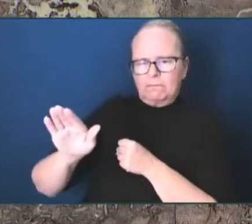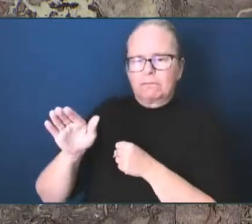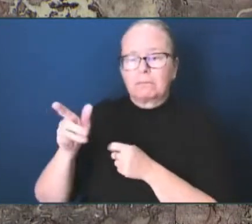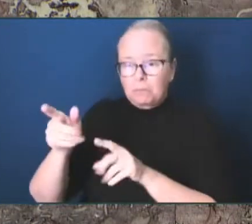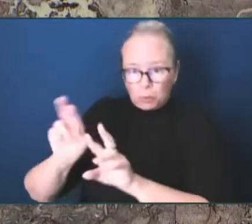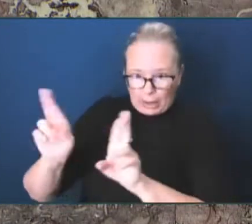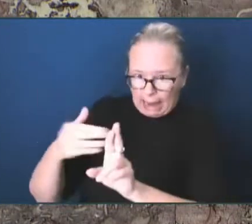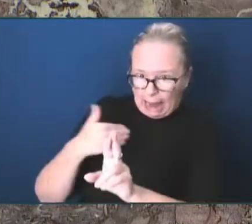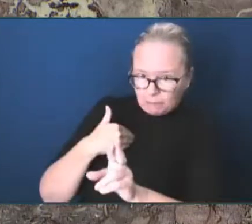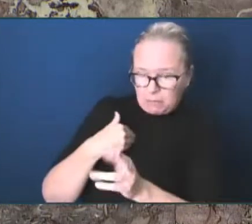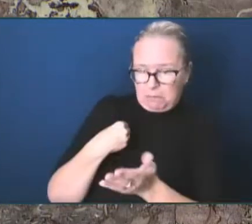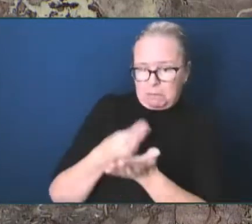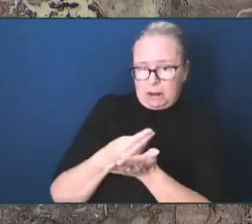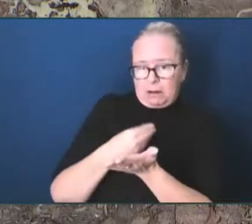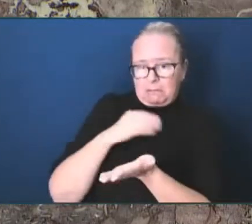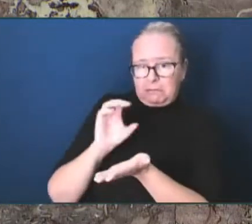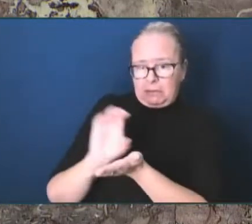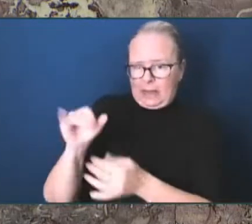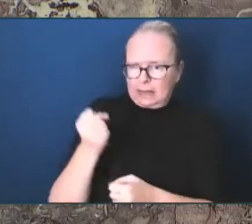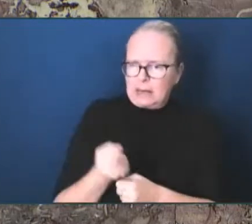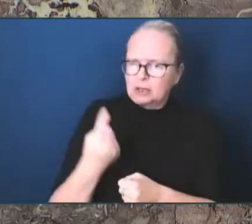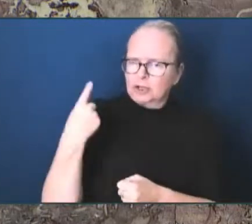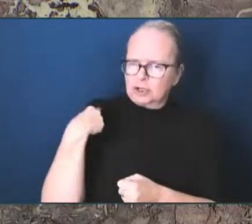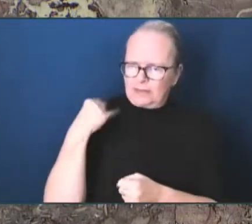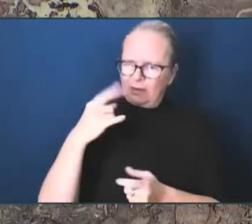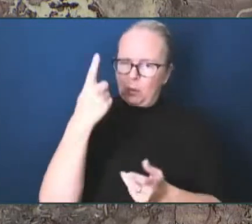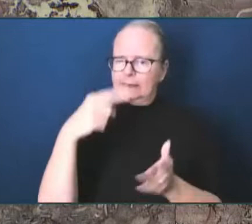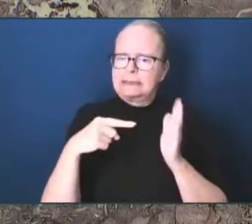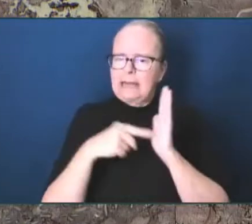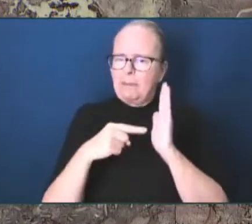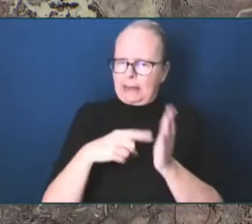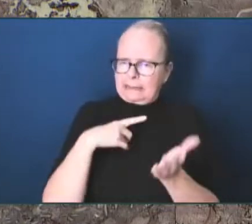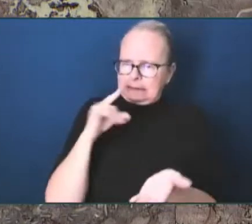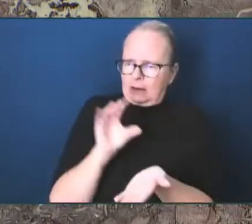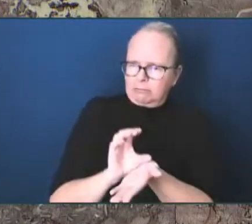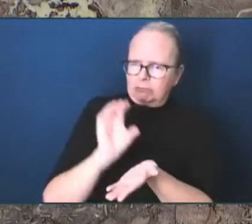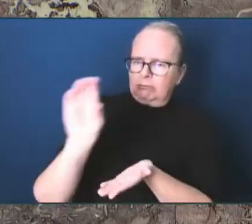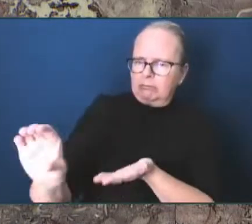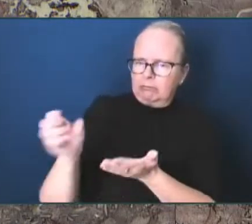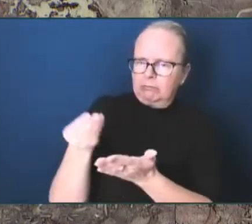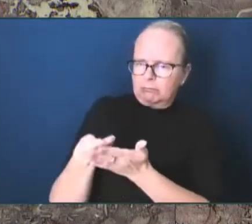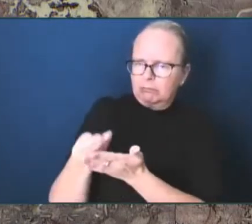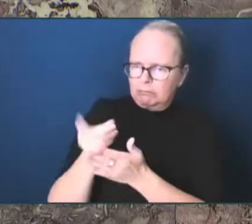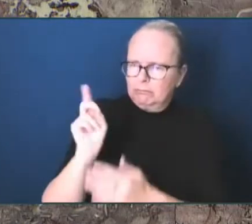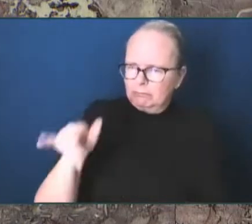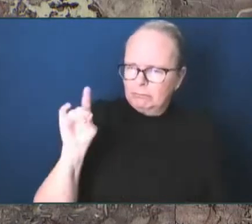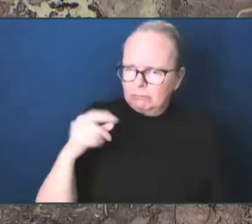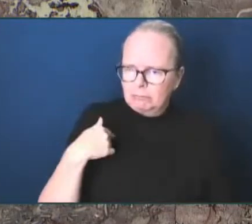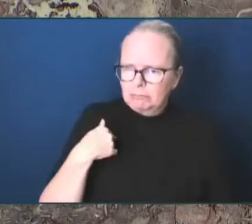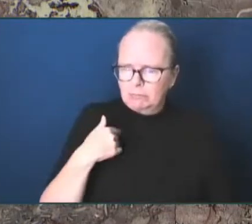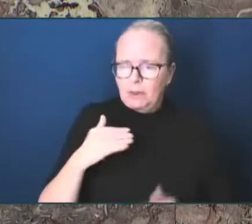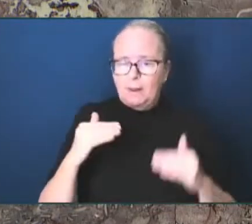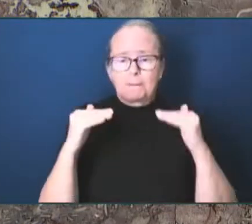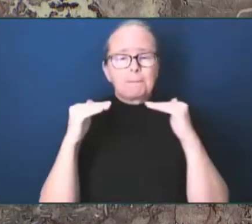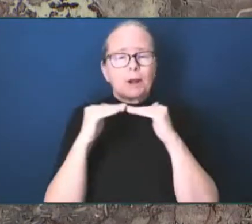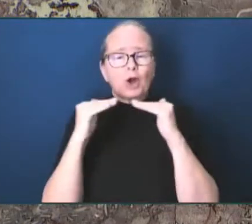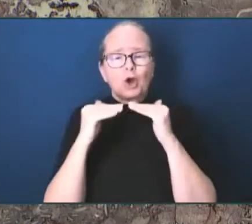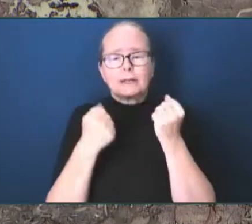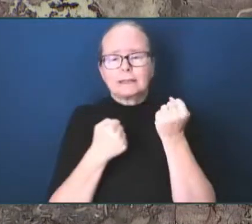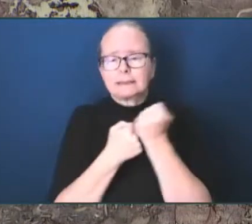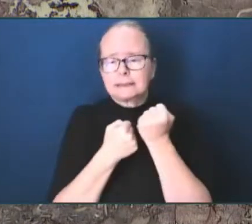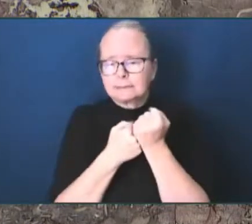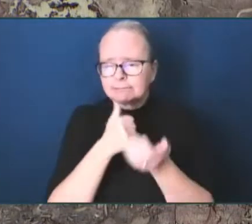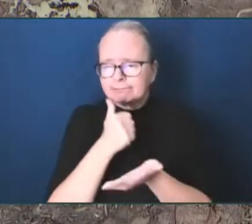recent example. The peer-assisted care teams that were the #1 recommendation in Lepard Butler, this year's